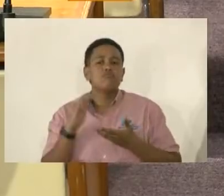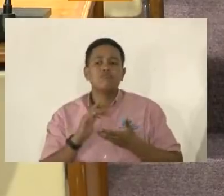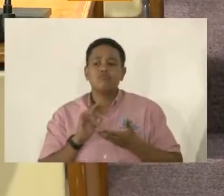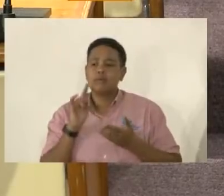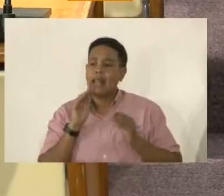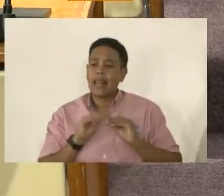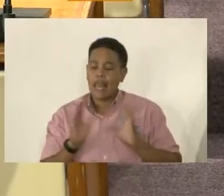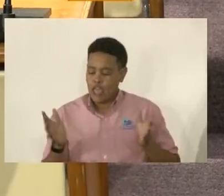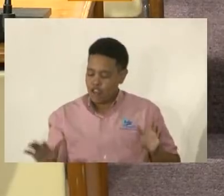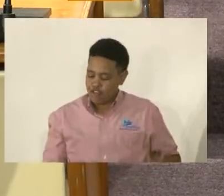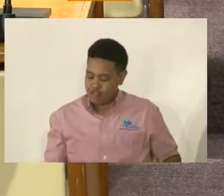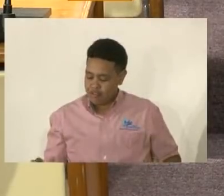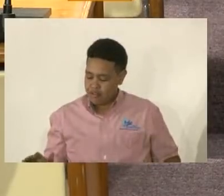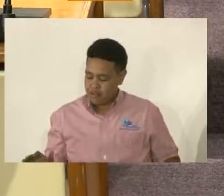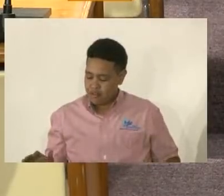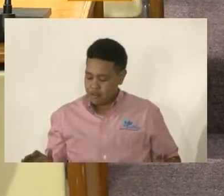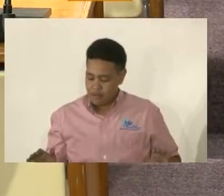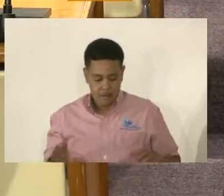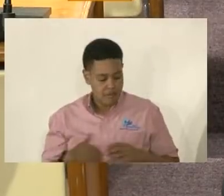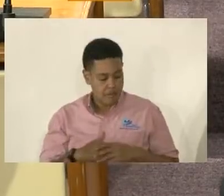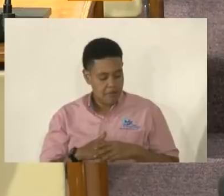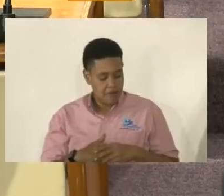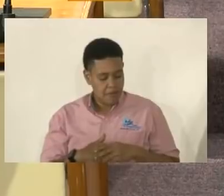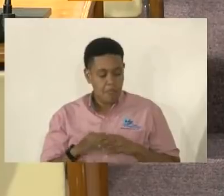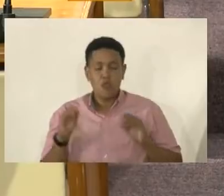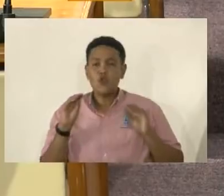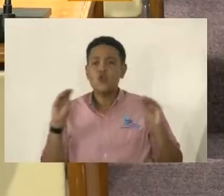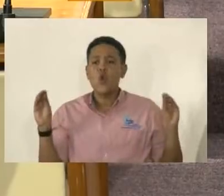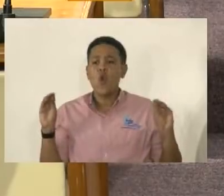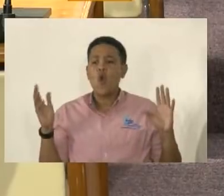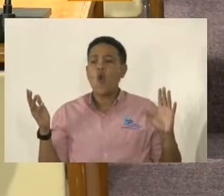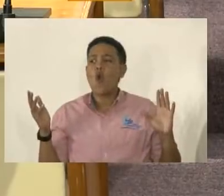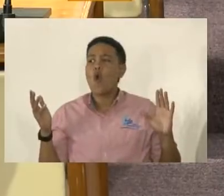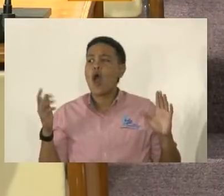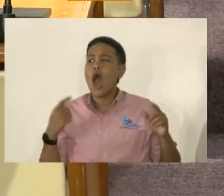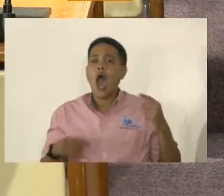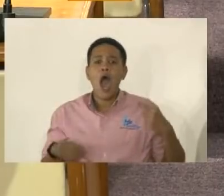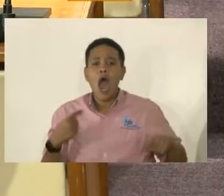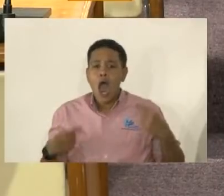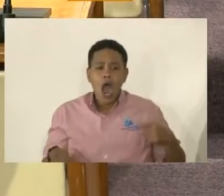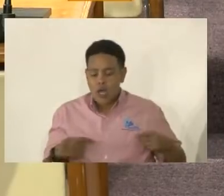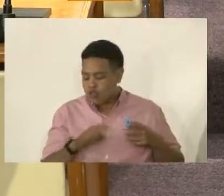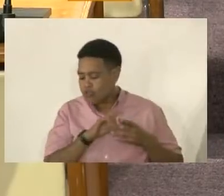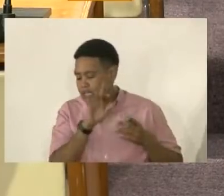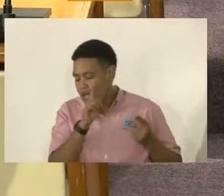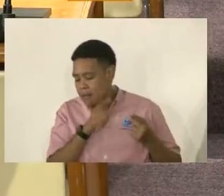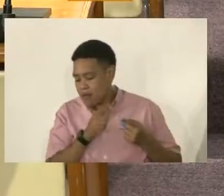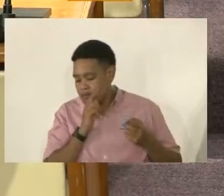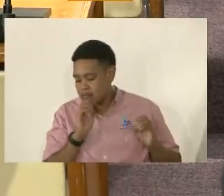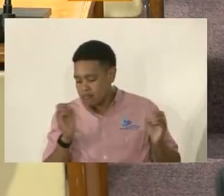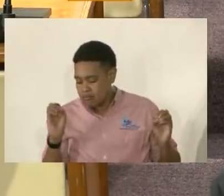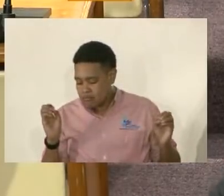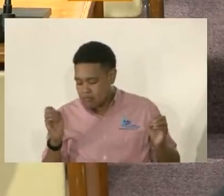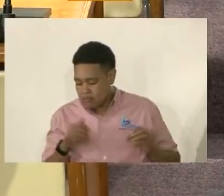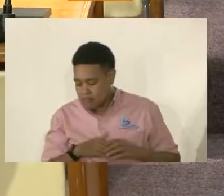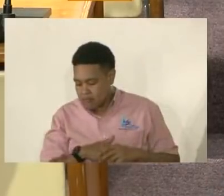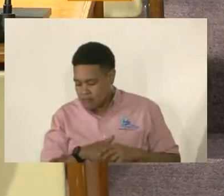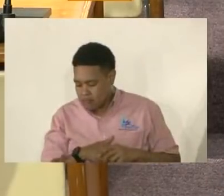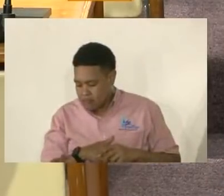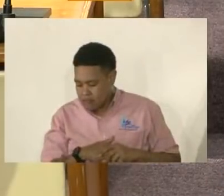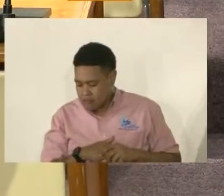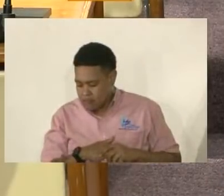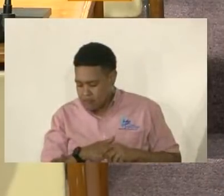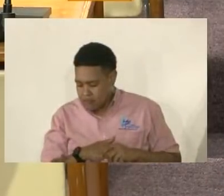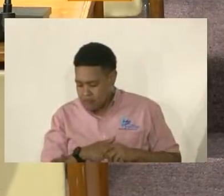clear, right? There is no arguing of that point, Mr. President.